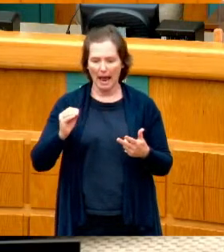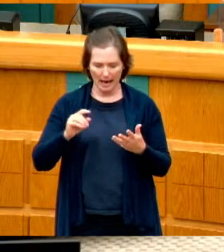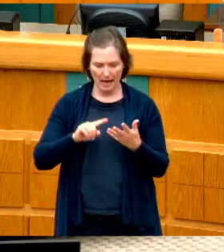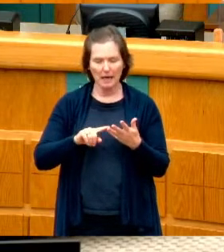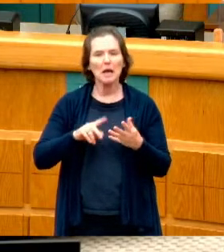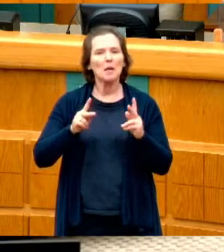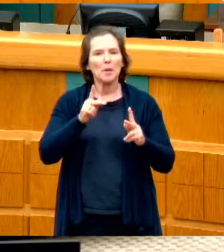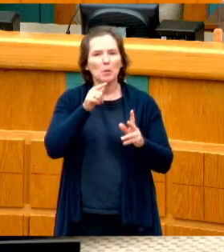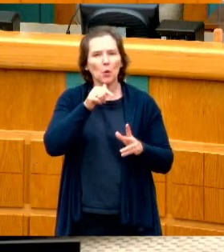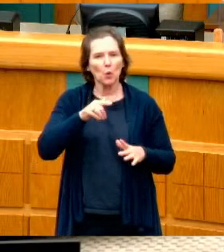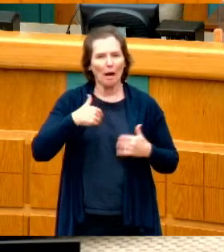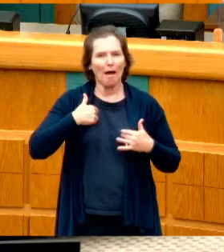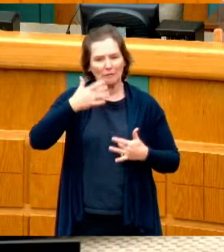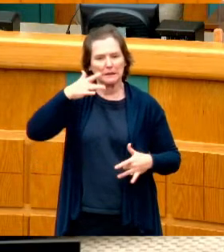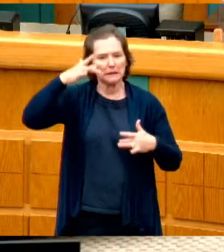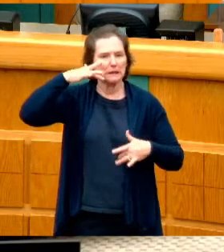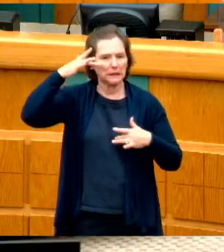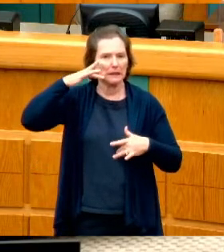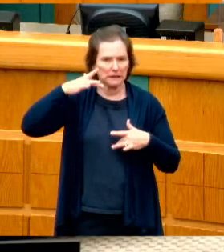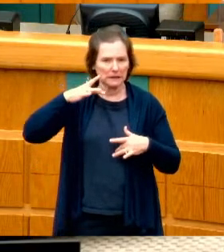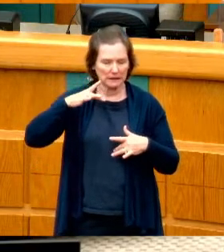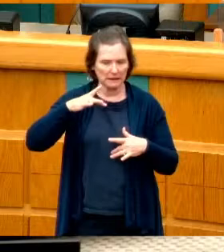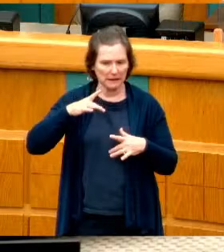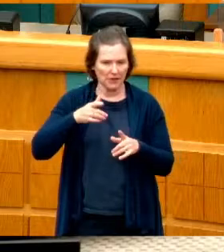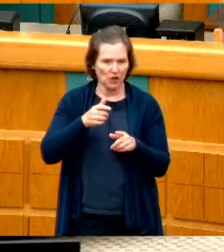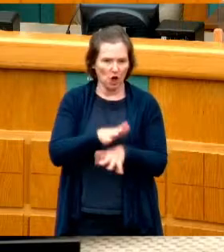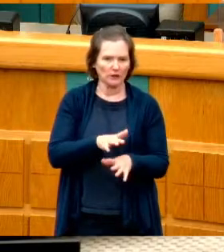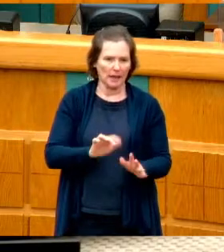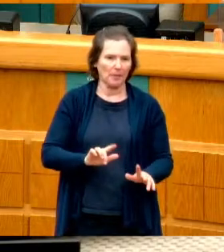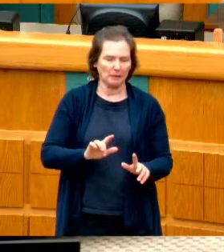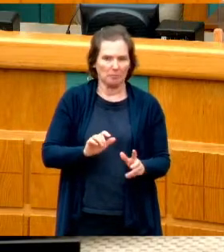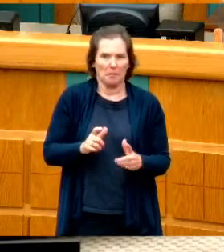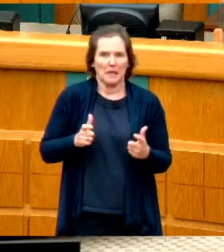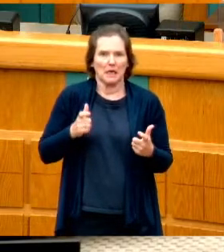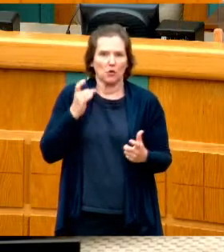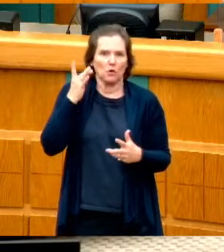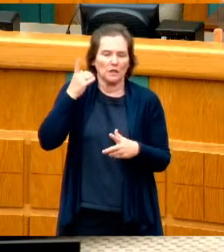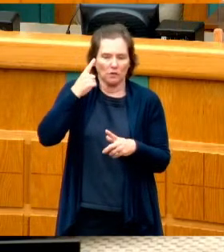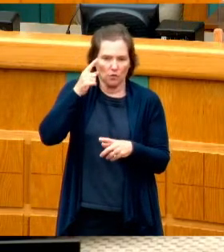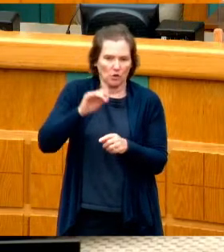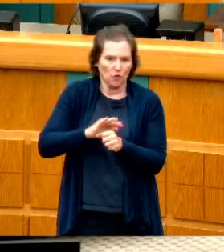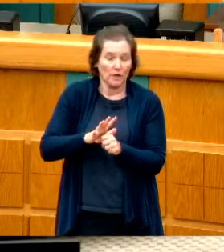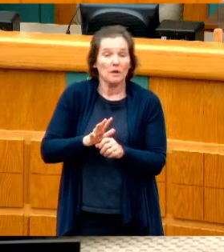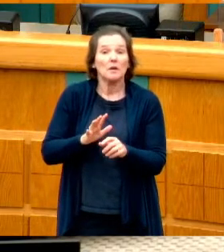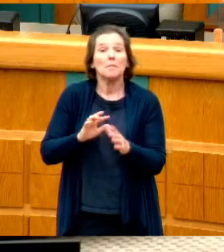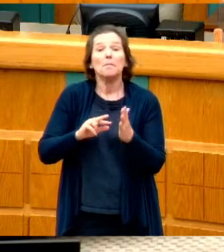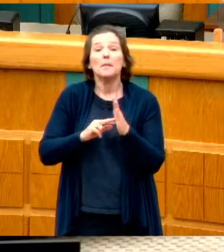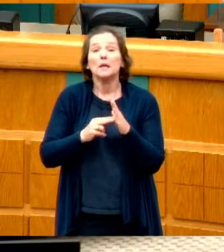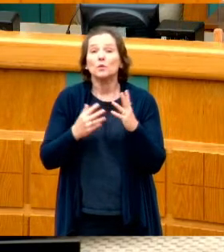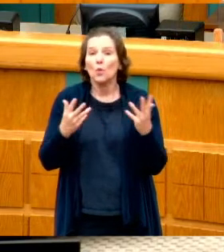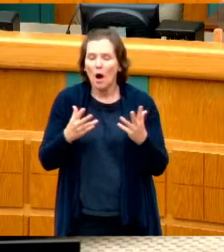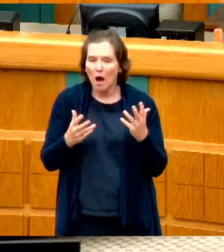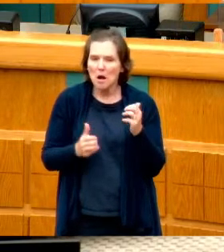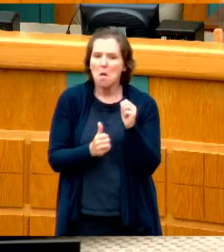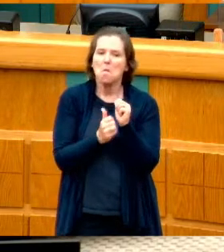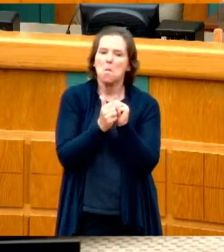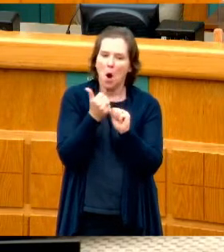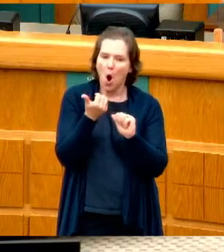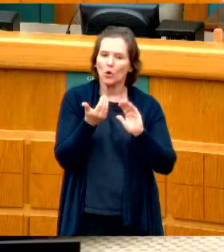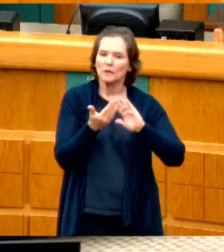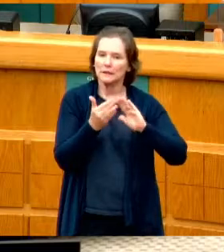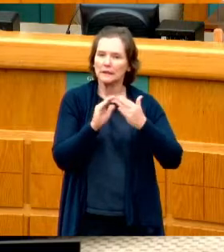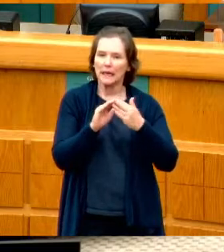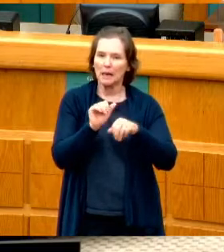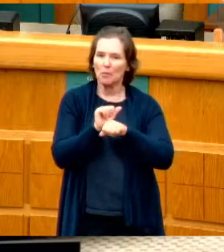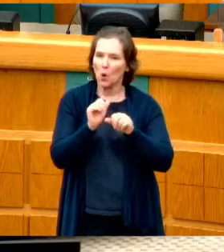category or the next categories. And so until a vast number of city employees are eligible and have been